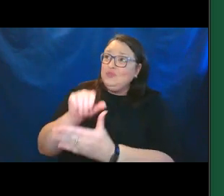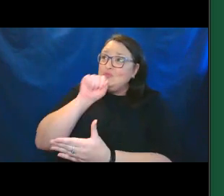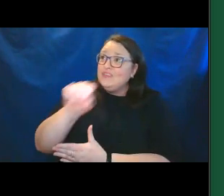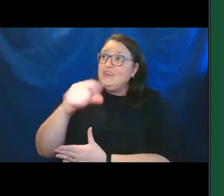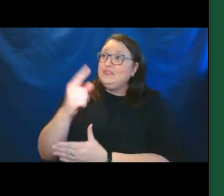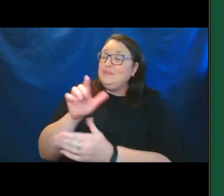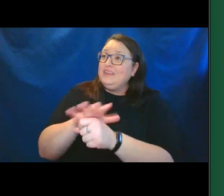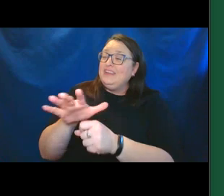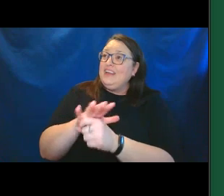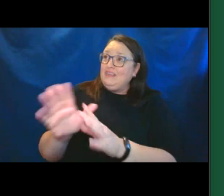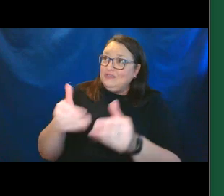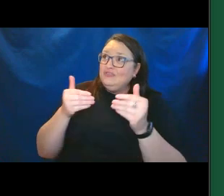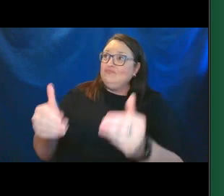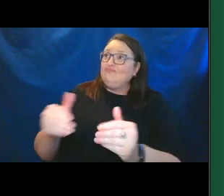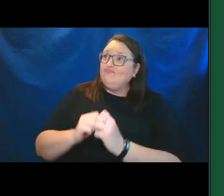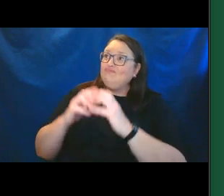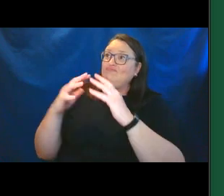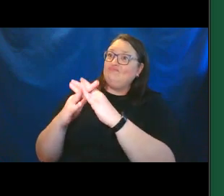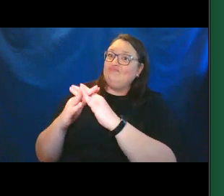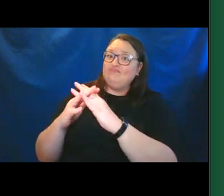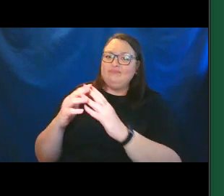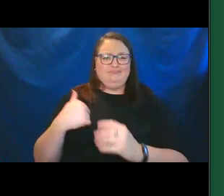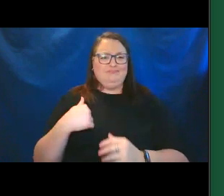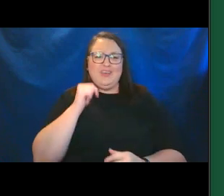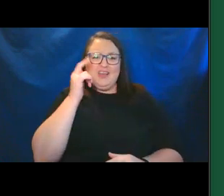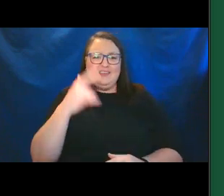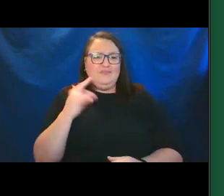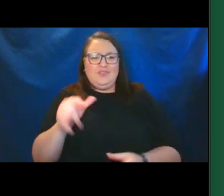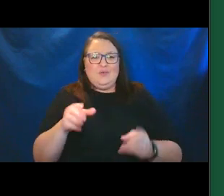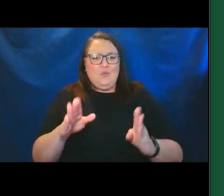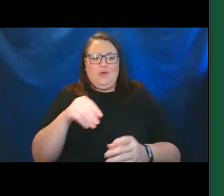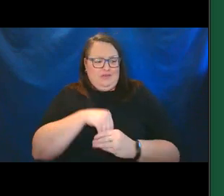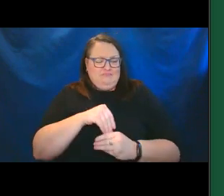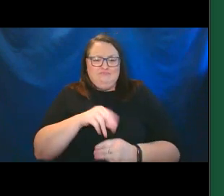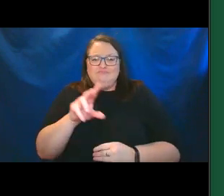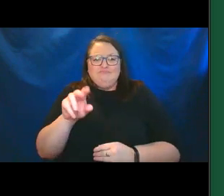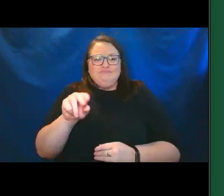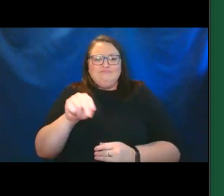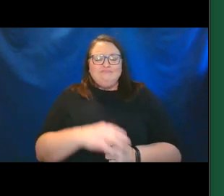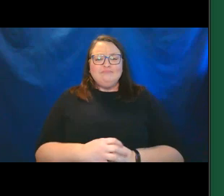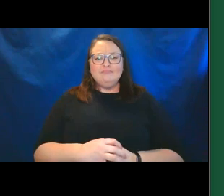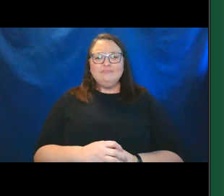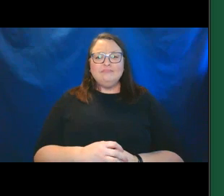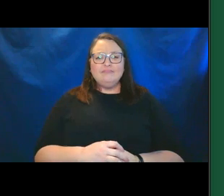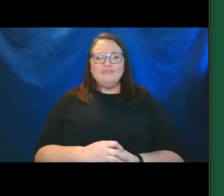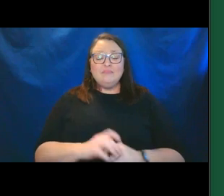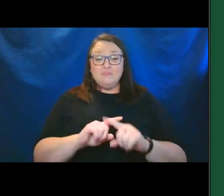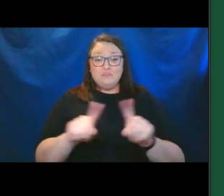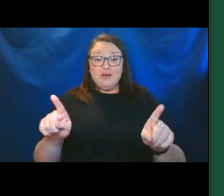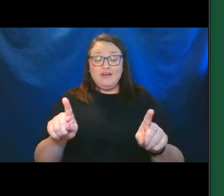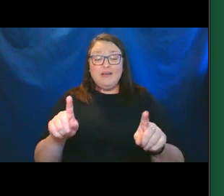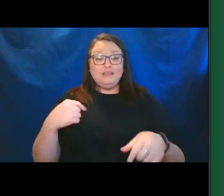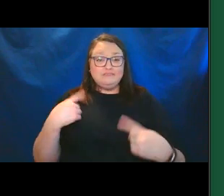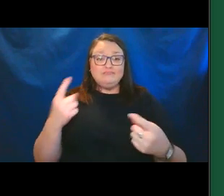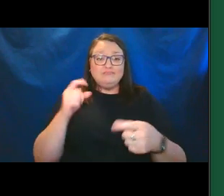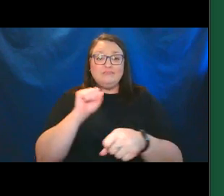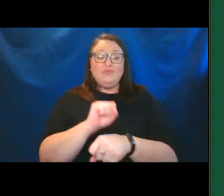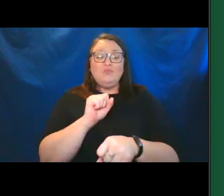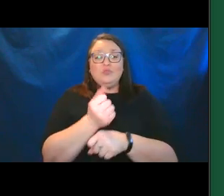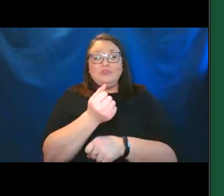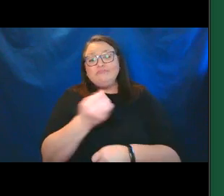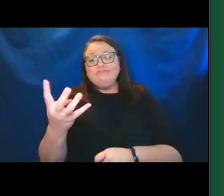it. And I just didn't feel that way in my heart. And then I have worked in a number